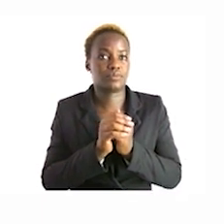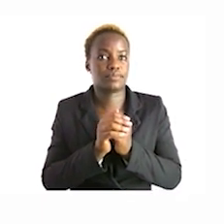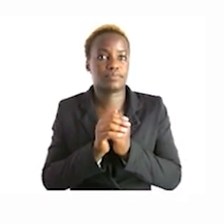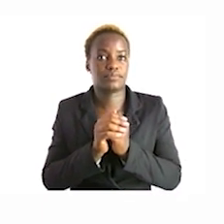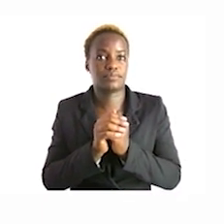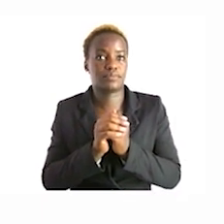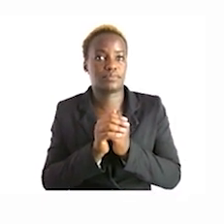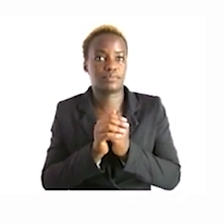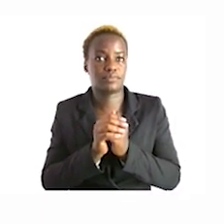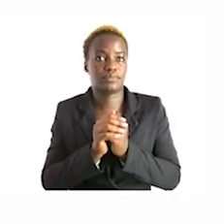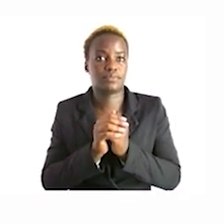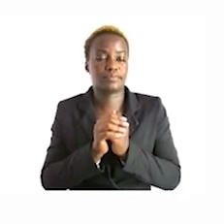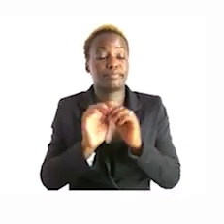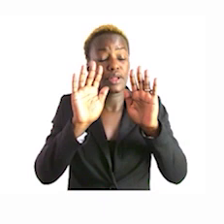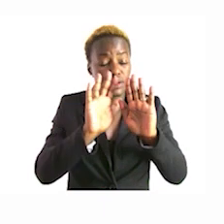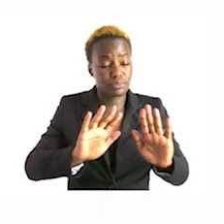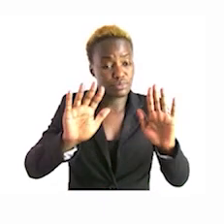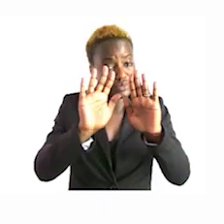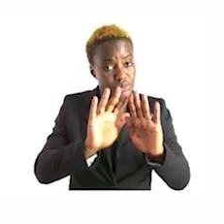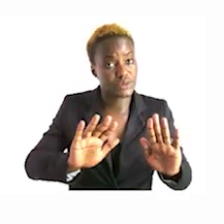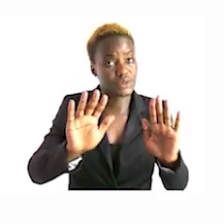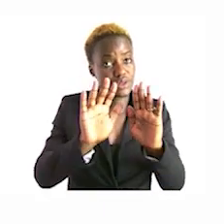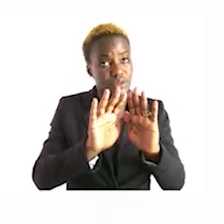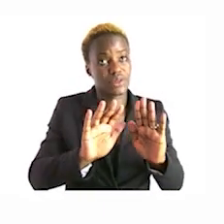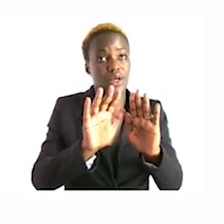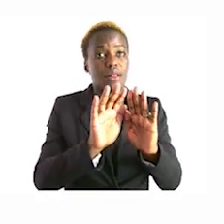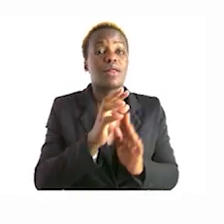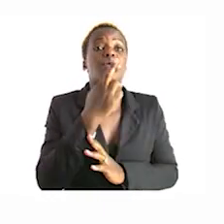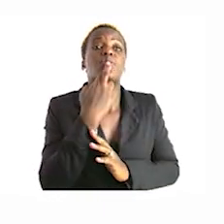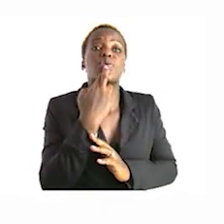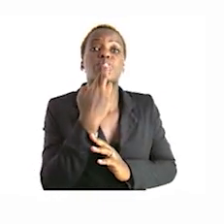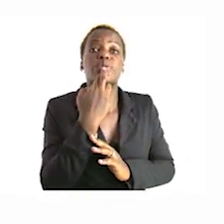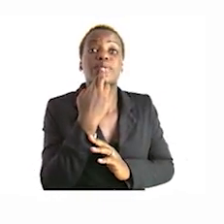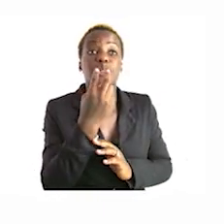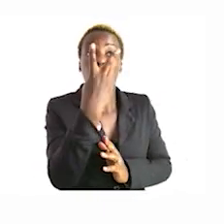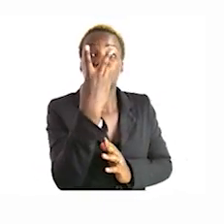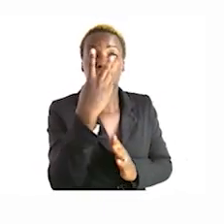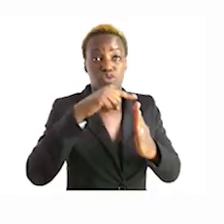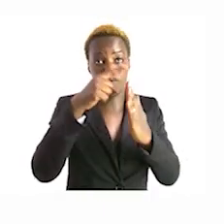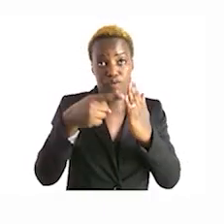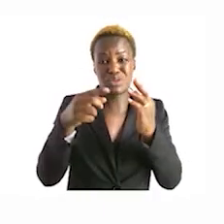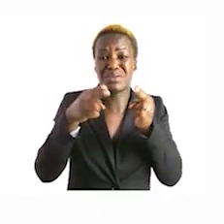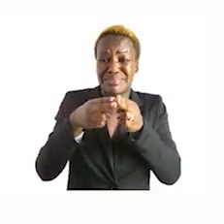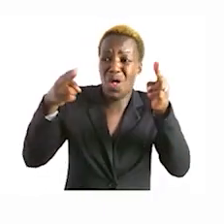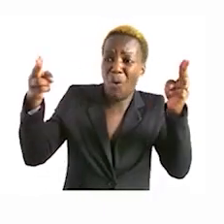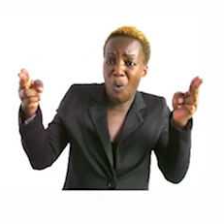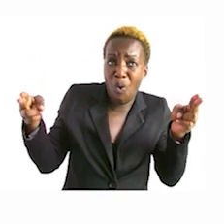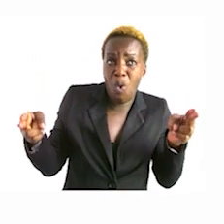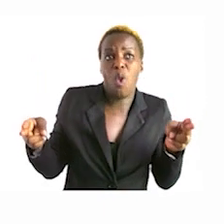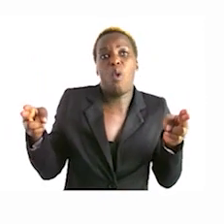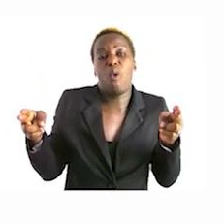circle the whole, you have to color the whole circle with a red pencil. How about the next one?